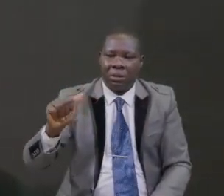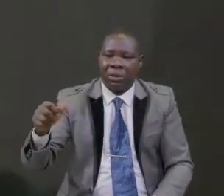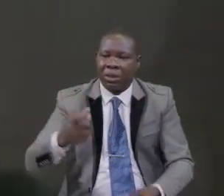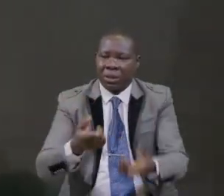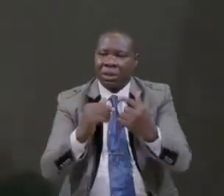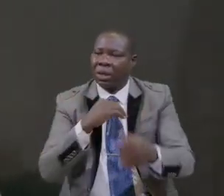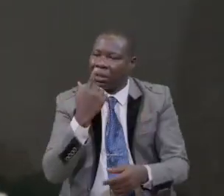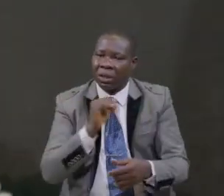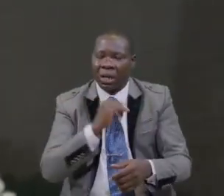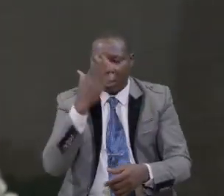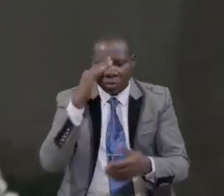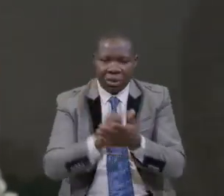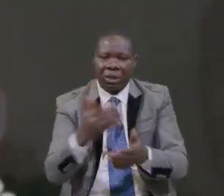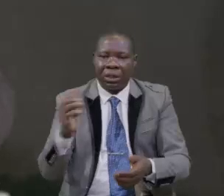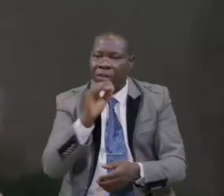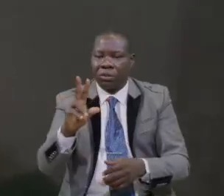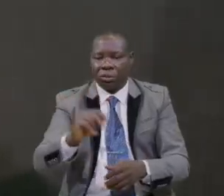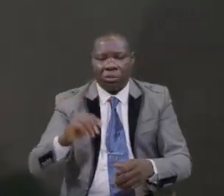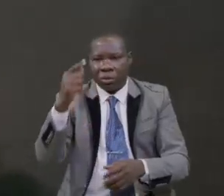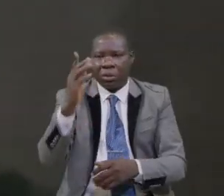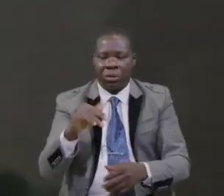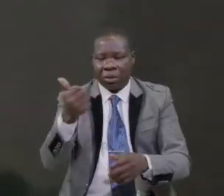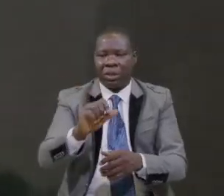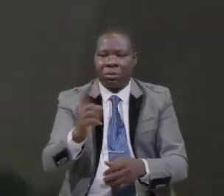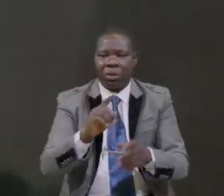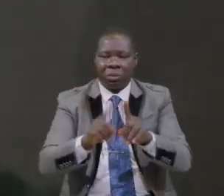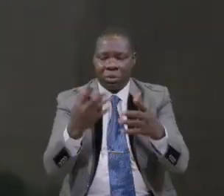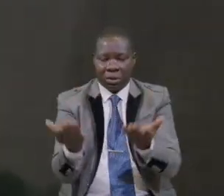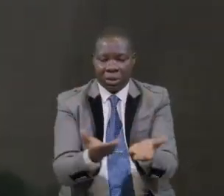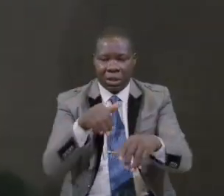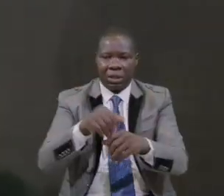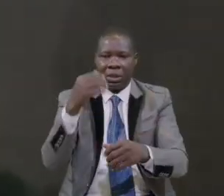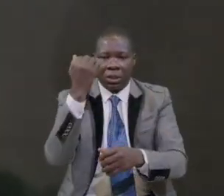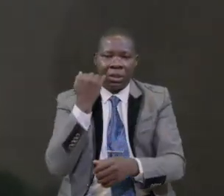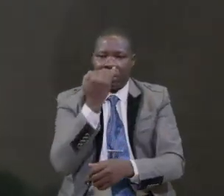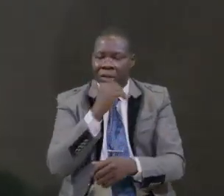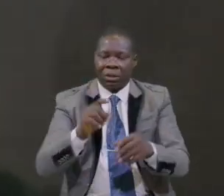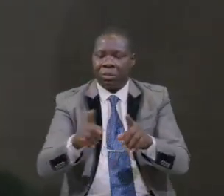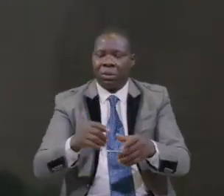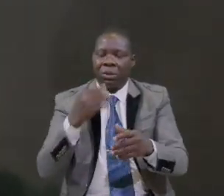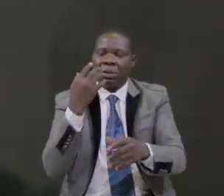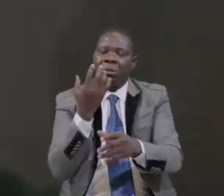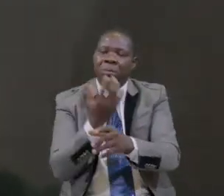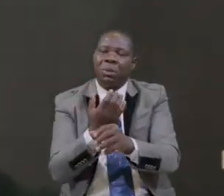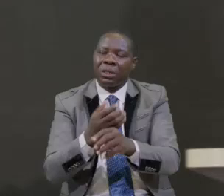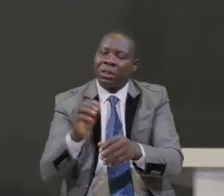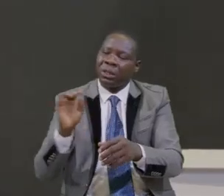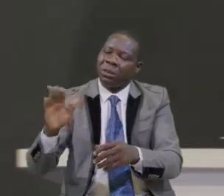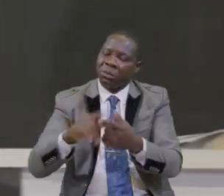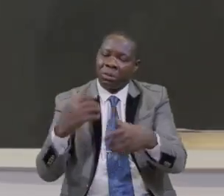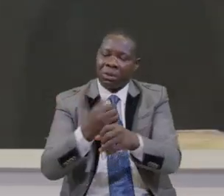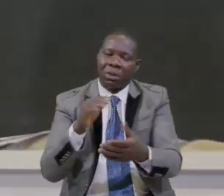but here in Israel. And he pleaded with him, take money. He said, no, I don't do this for